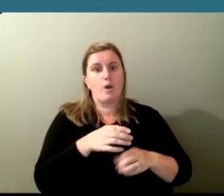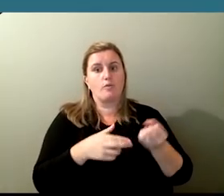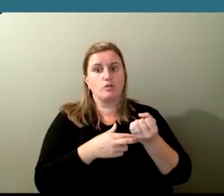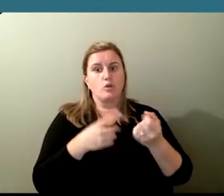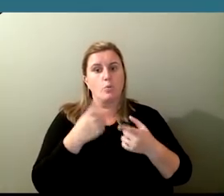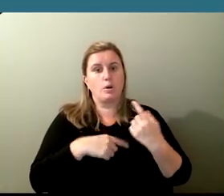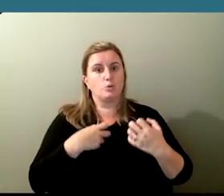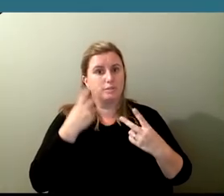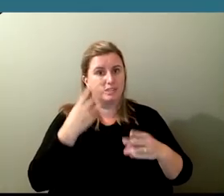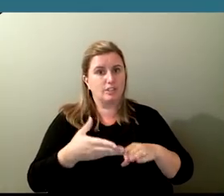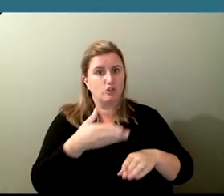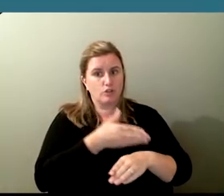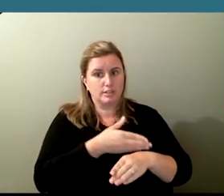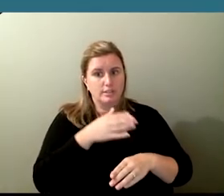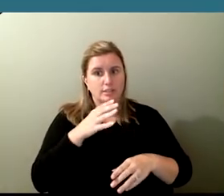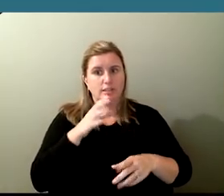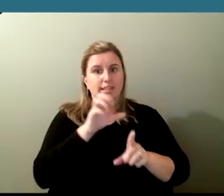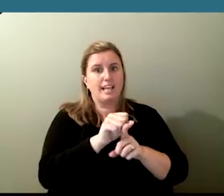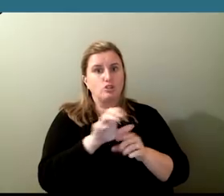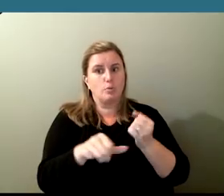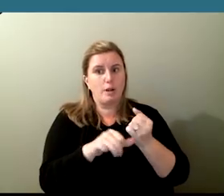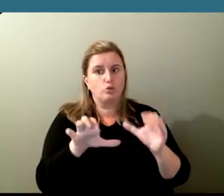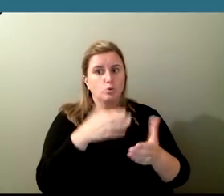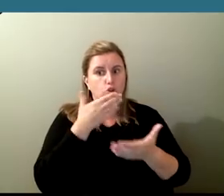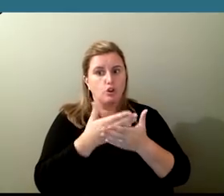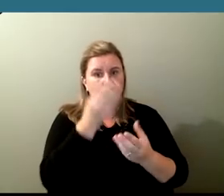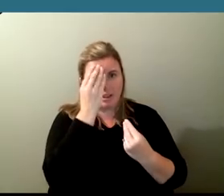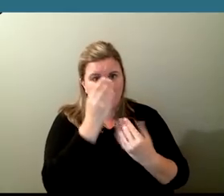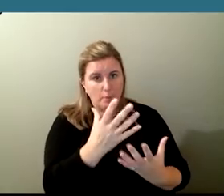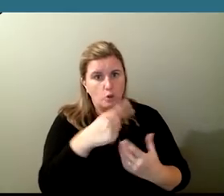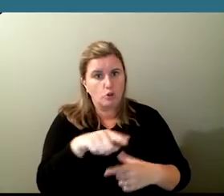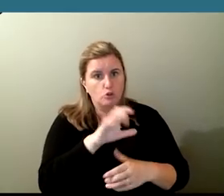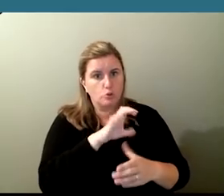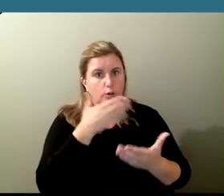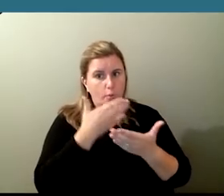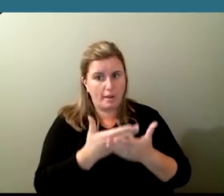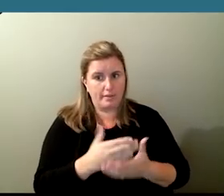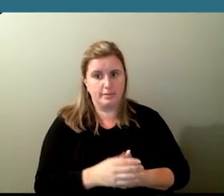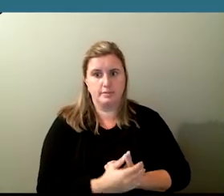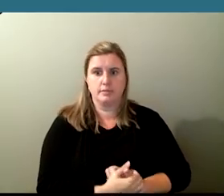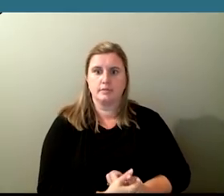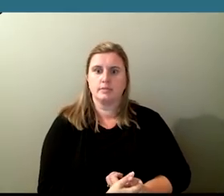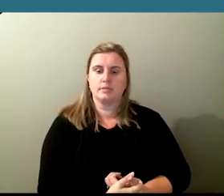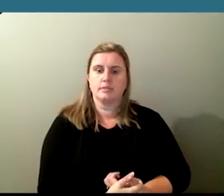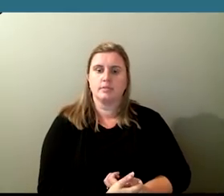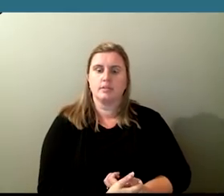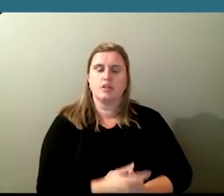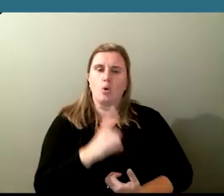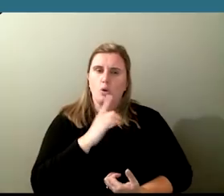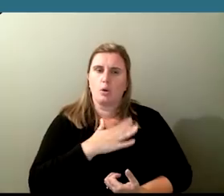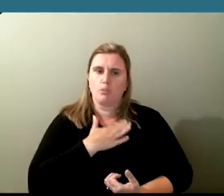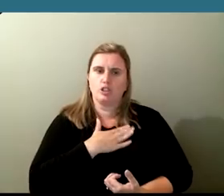see increase. Catch your pair as being good. Let them know that they are doing well. They will really appreciate